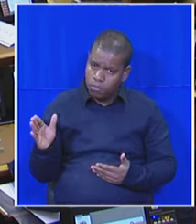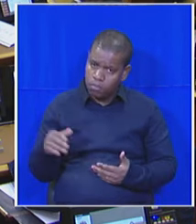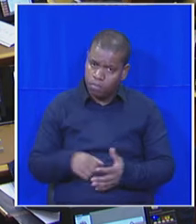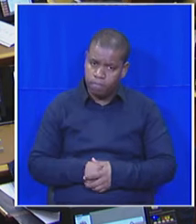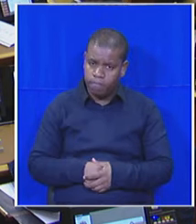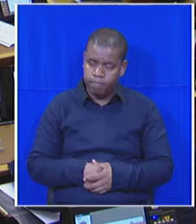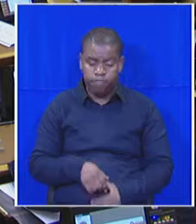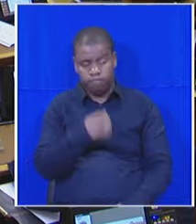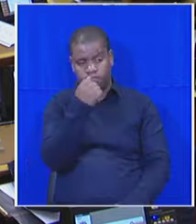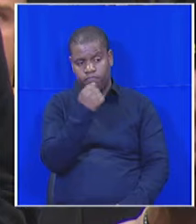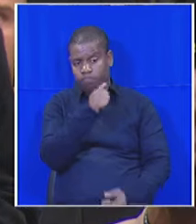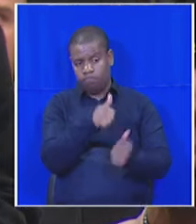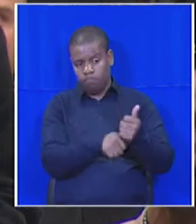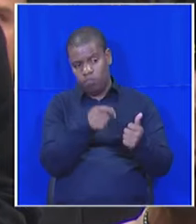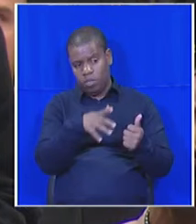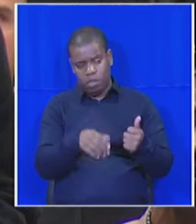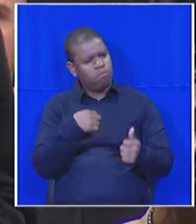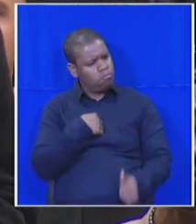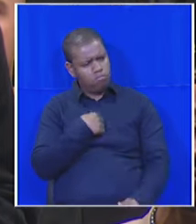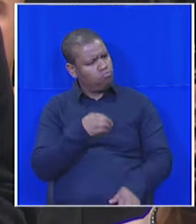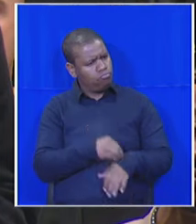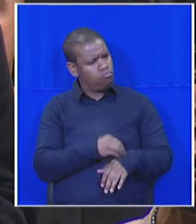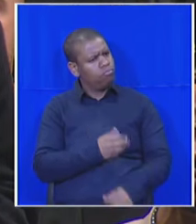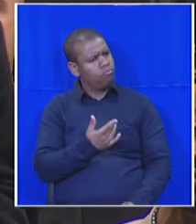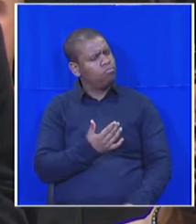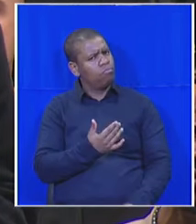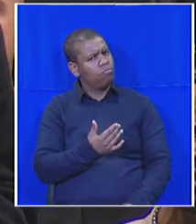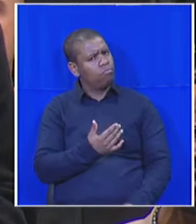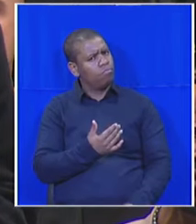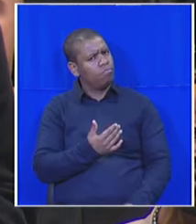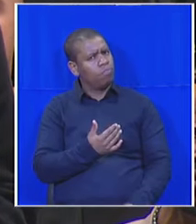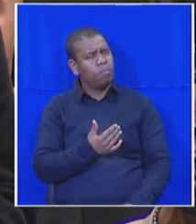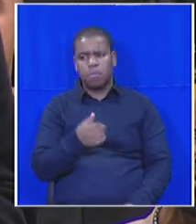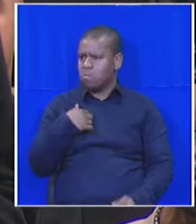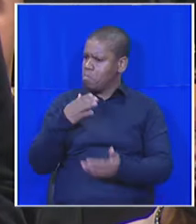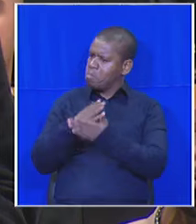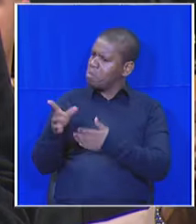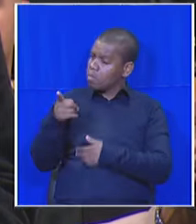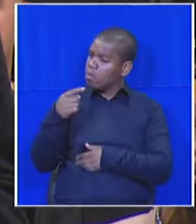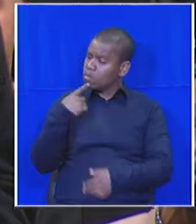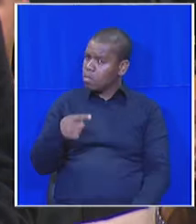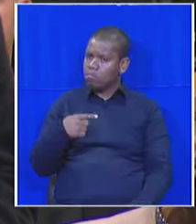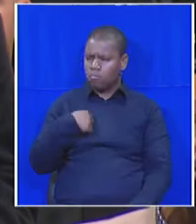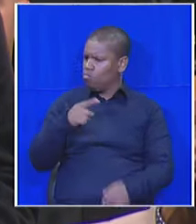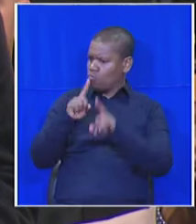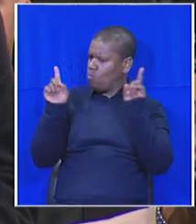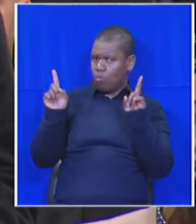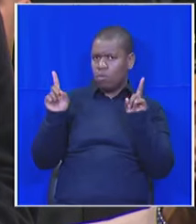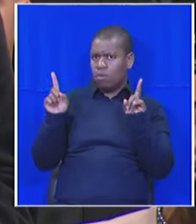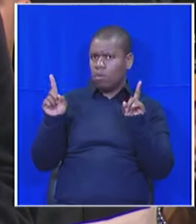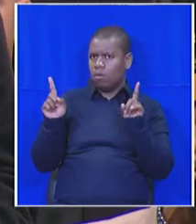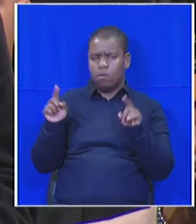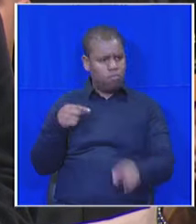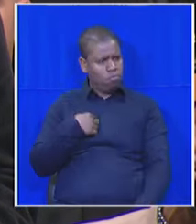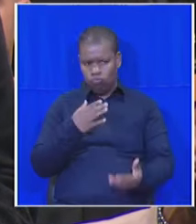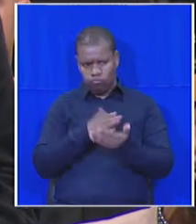Sorry, Speaker, Deputy Speaker, what's the problem? Withdraw what you said. Speaker, I'm not going to withdraw. Oh, you are not going to withdraw? No, I'm not